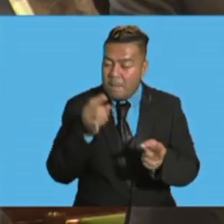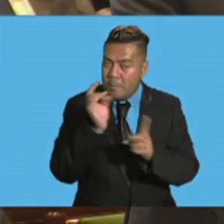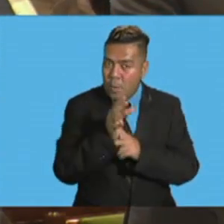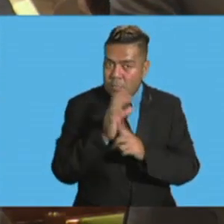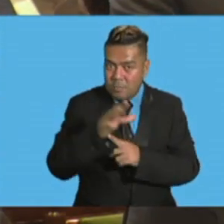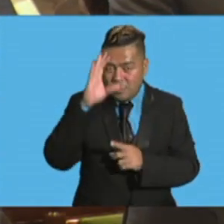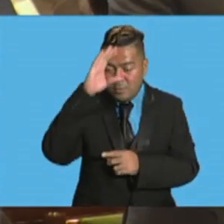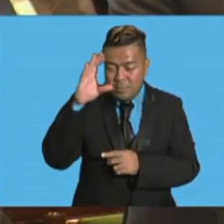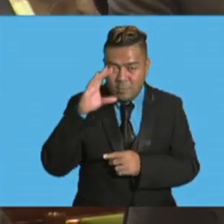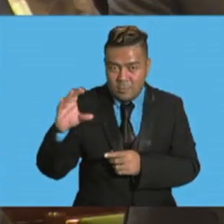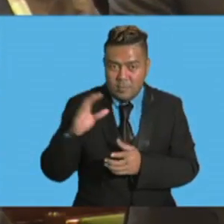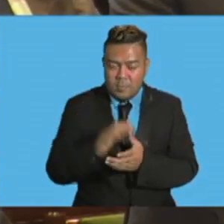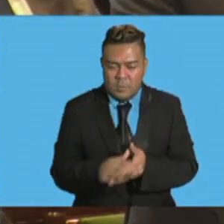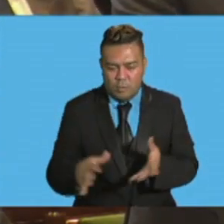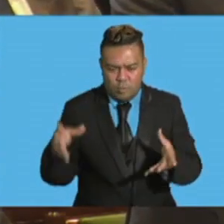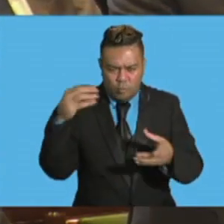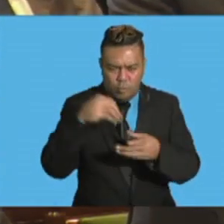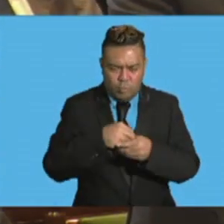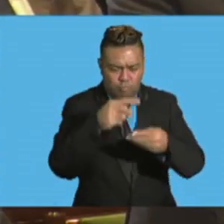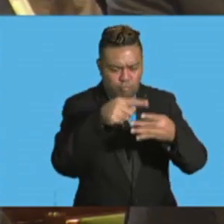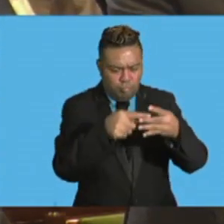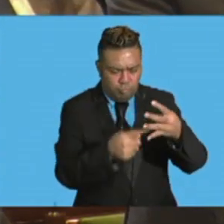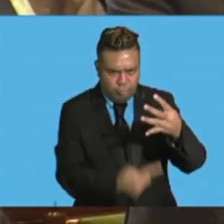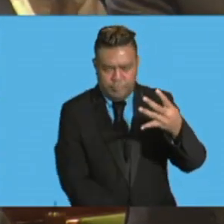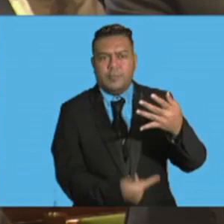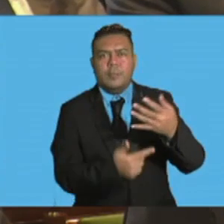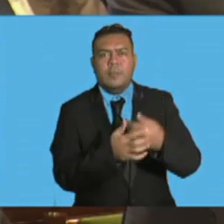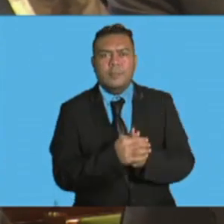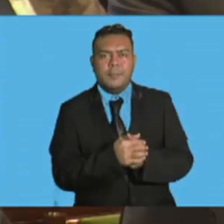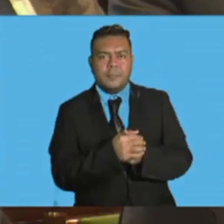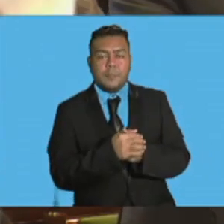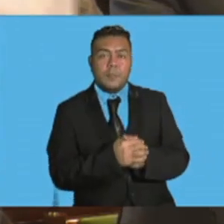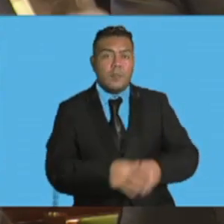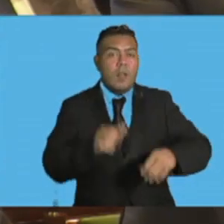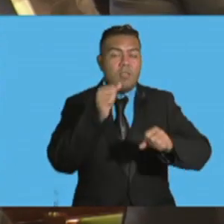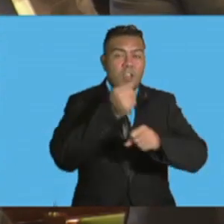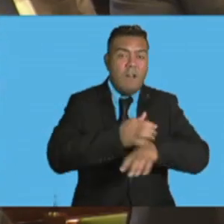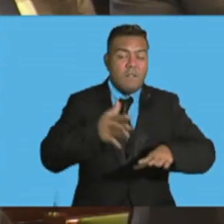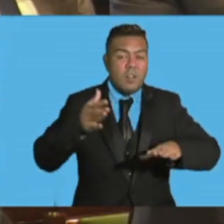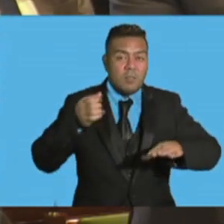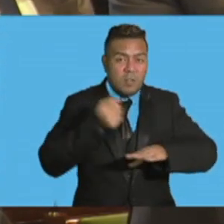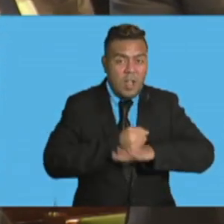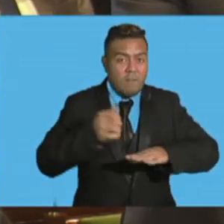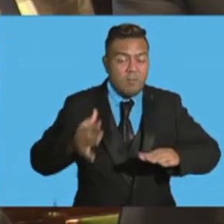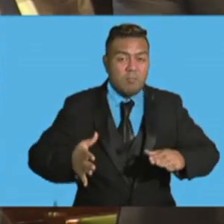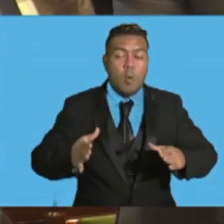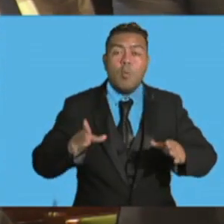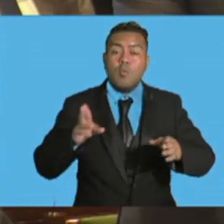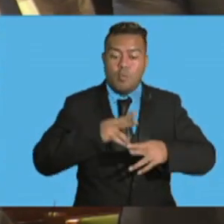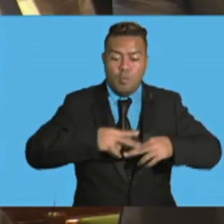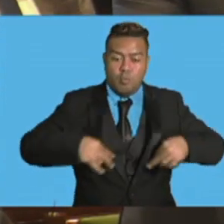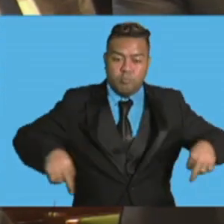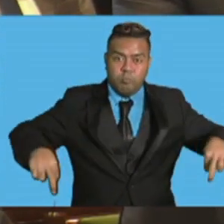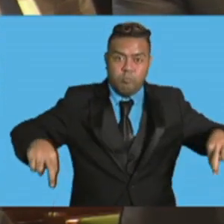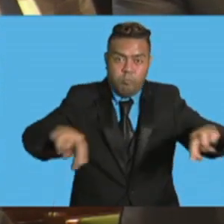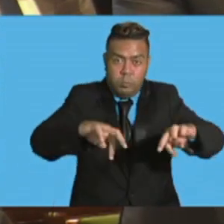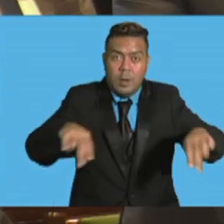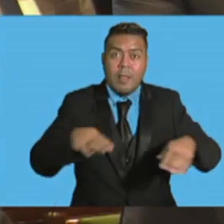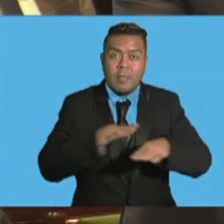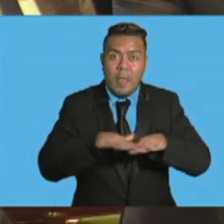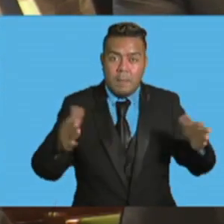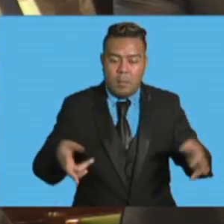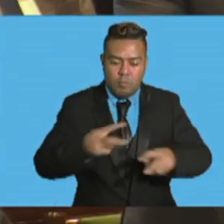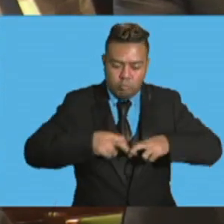countries. And it was a closed session Governors Roundtable on the heightened global uncertainty in respect of